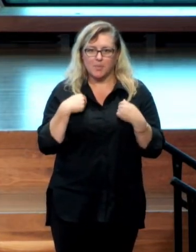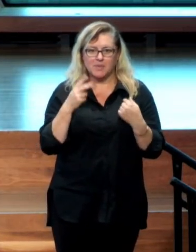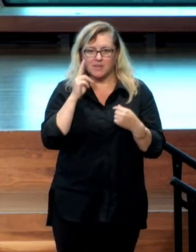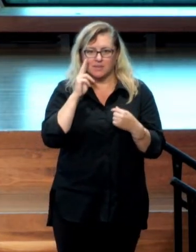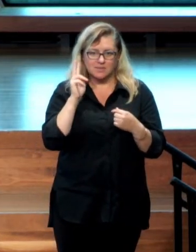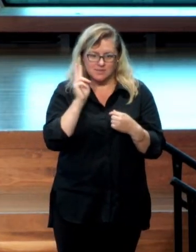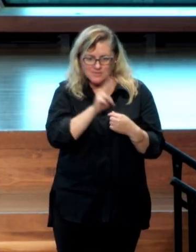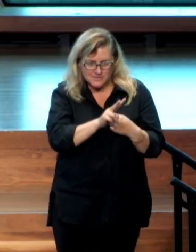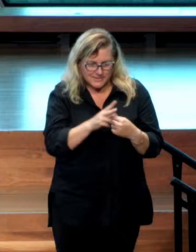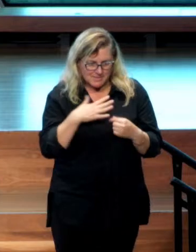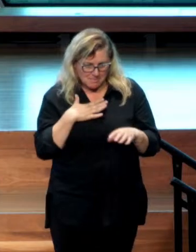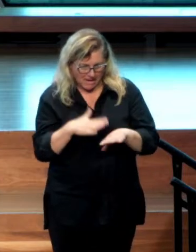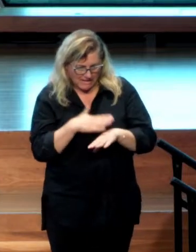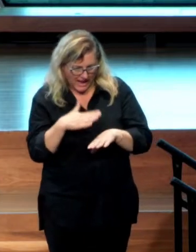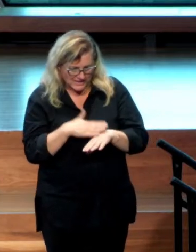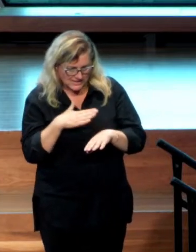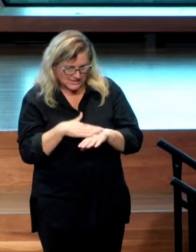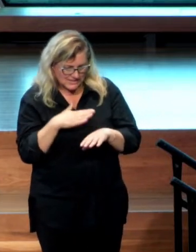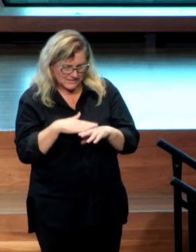of my cat.